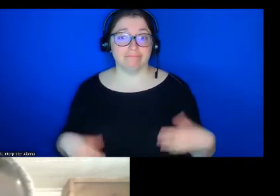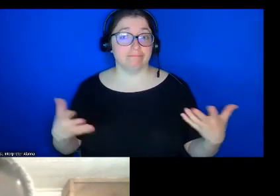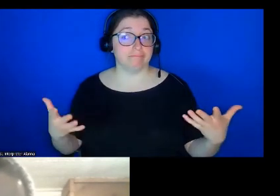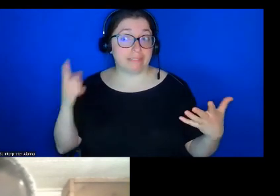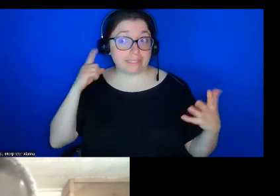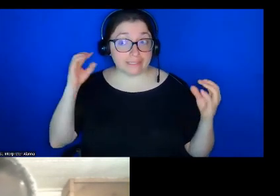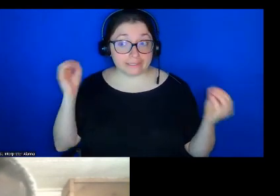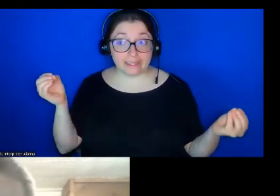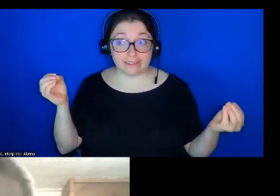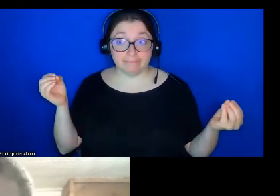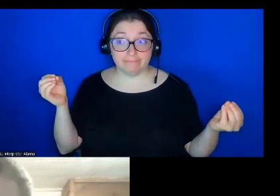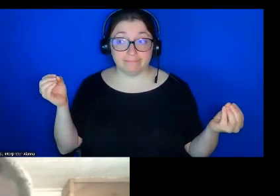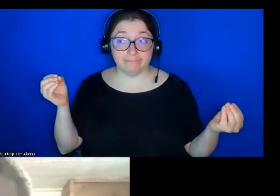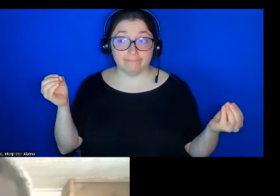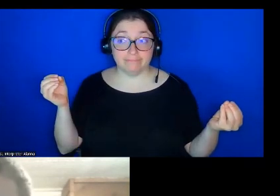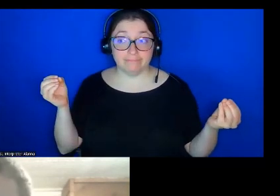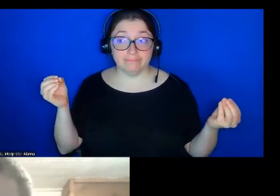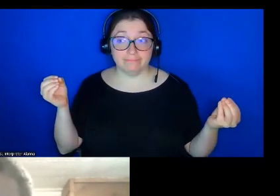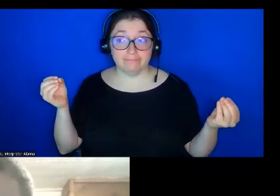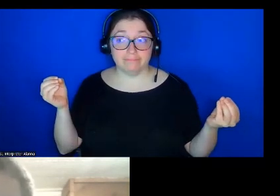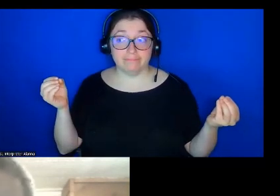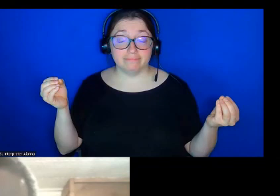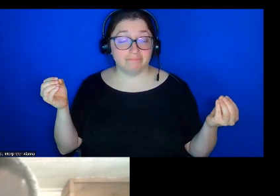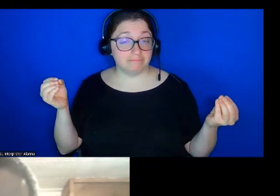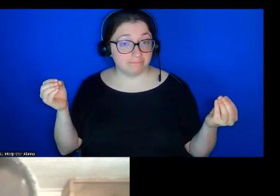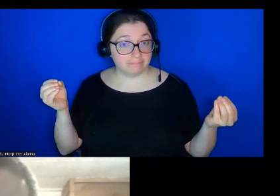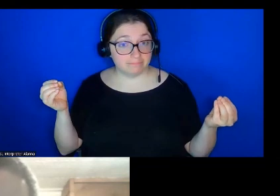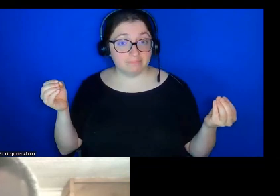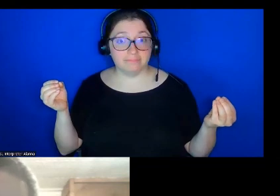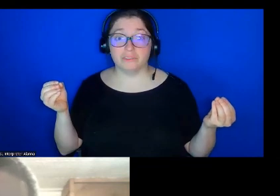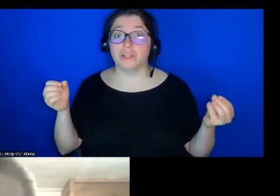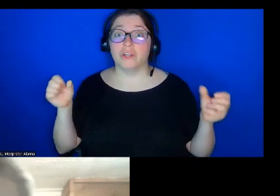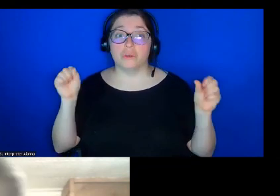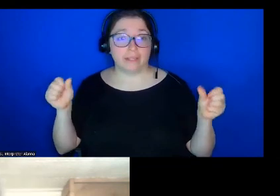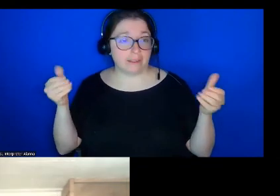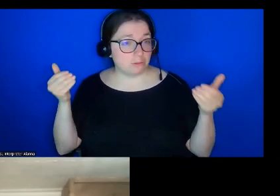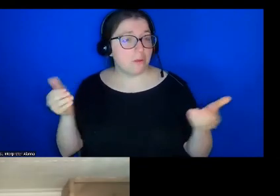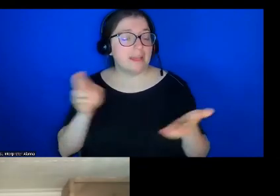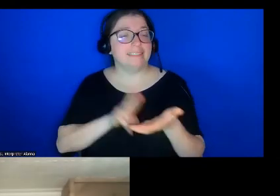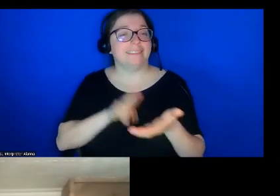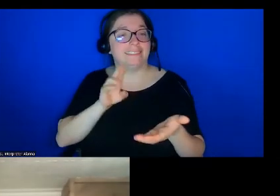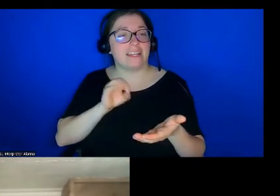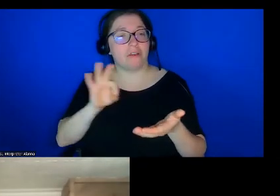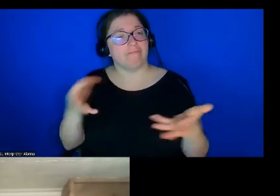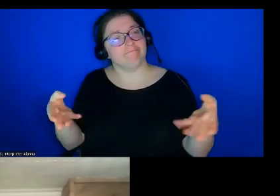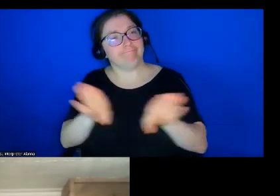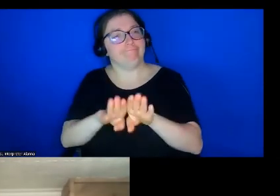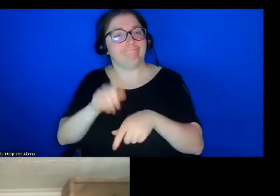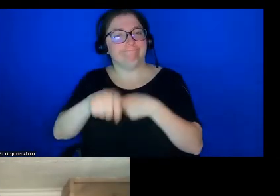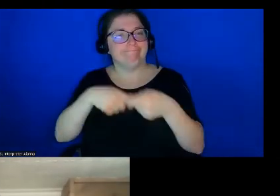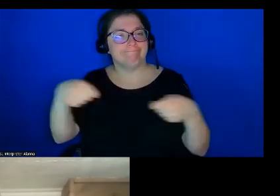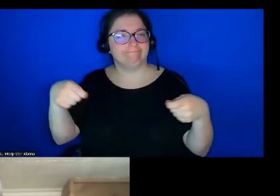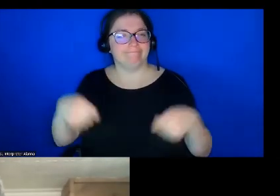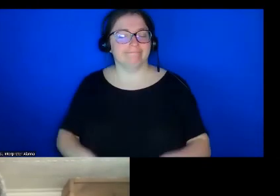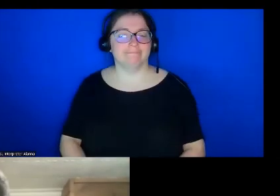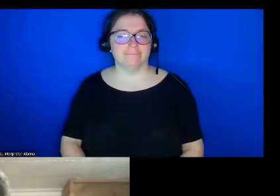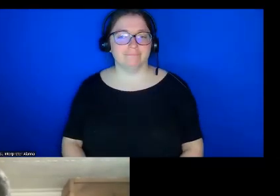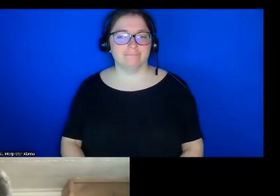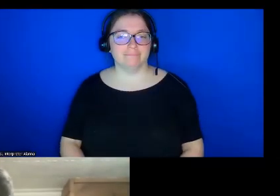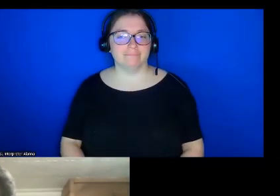i guess uh we can all sign off at this point uh and we're you know